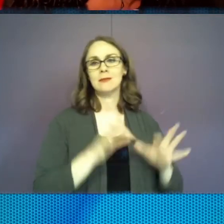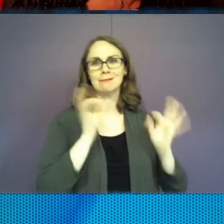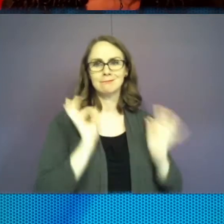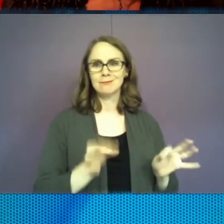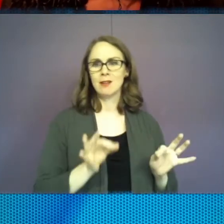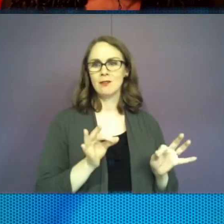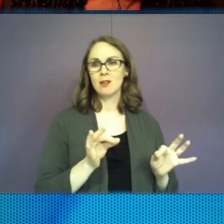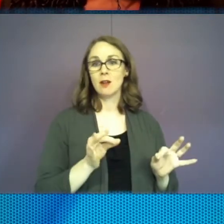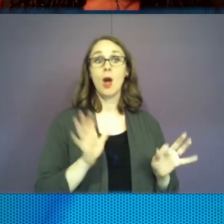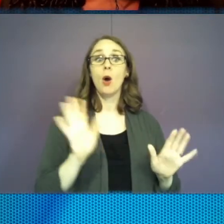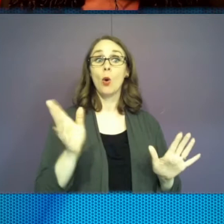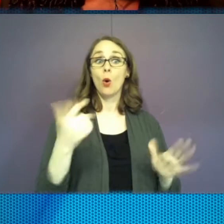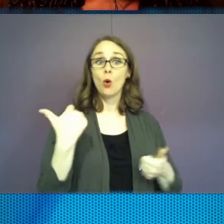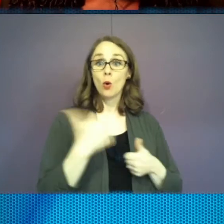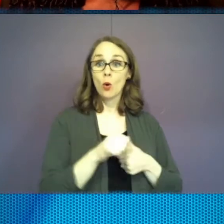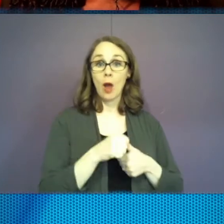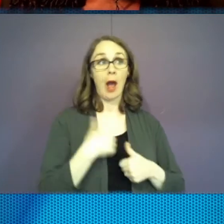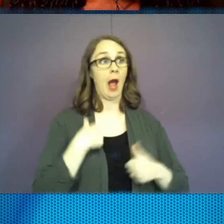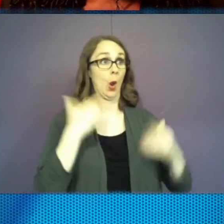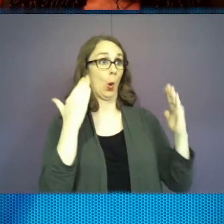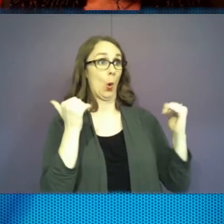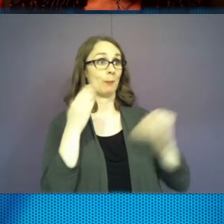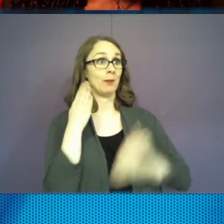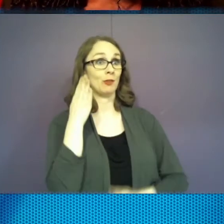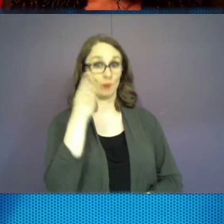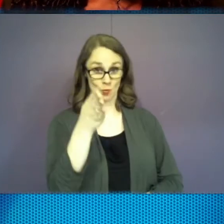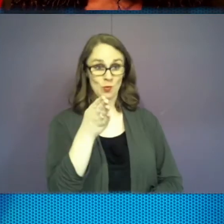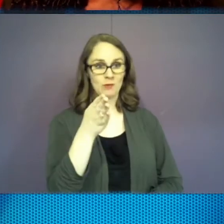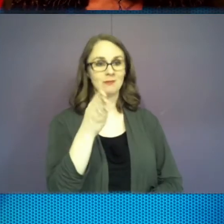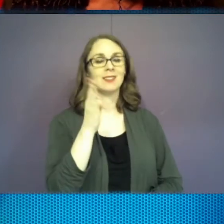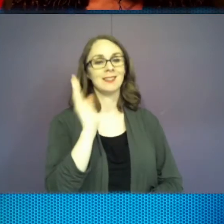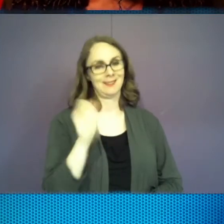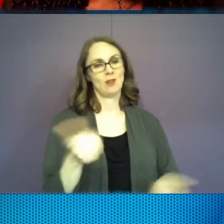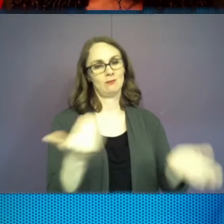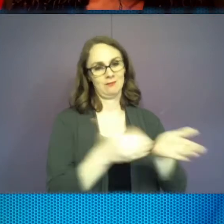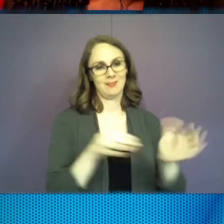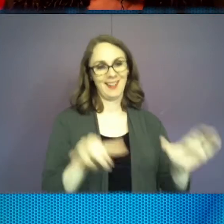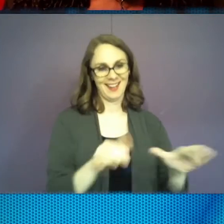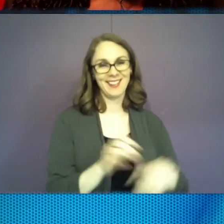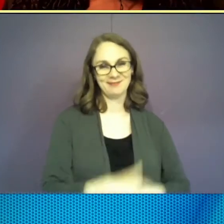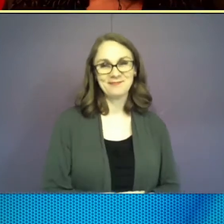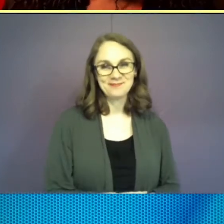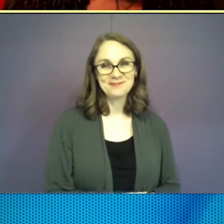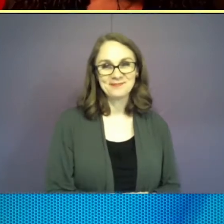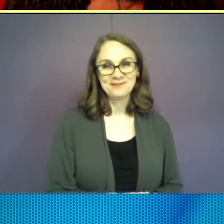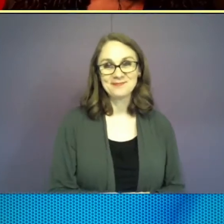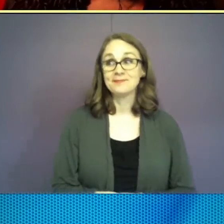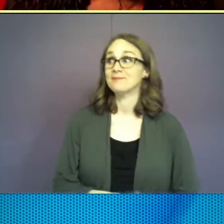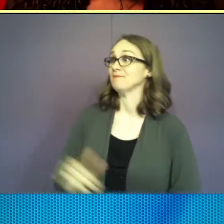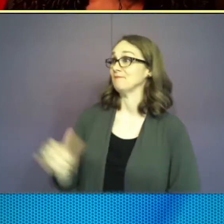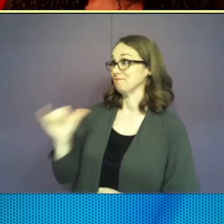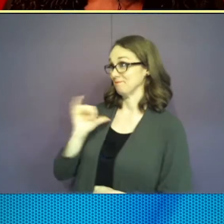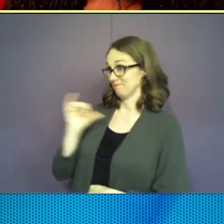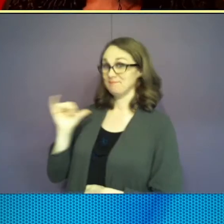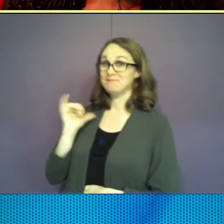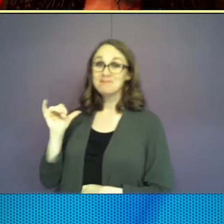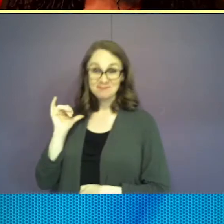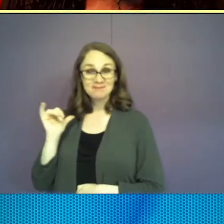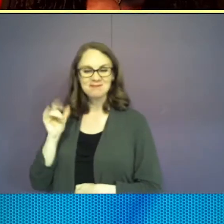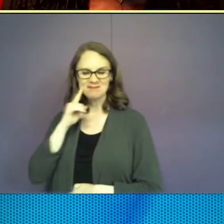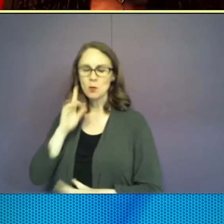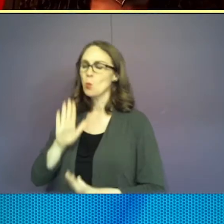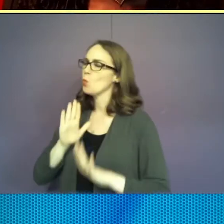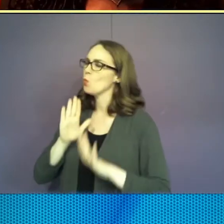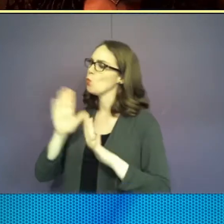always I remember. I hope that in the future we can repeat. I do too. I do too. I think that was a